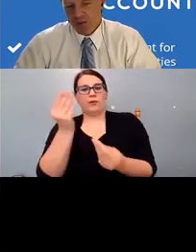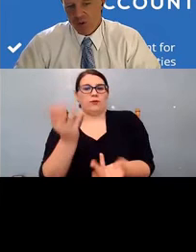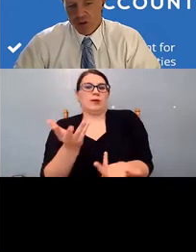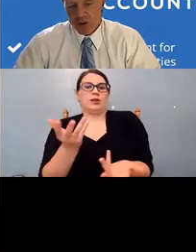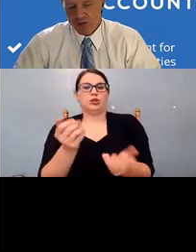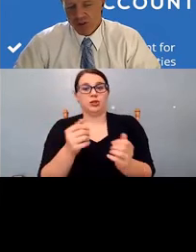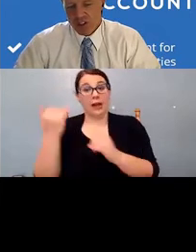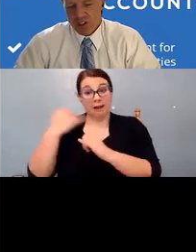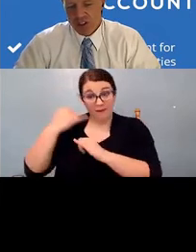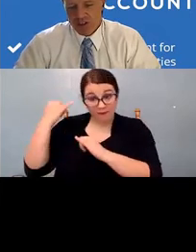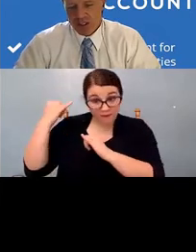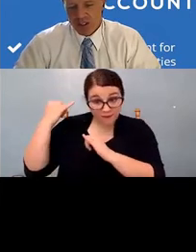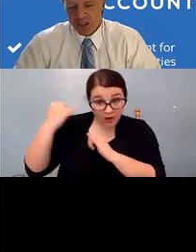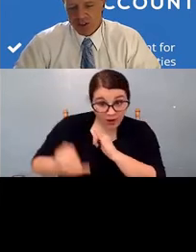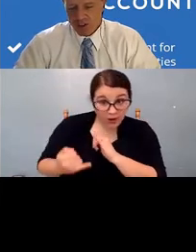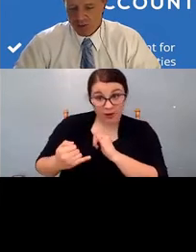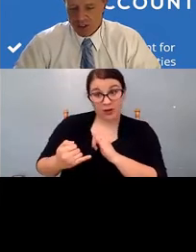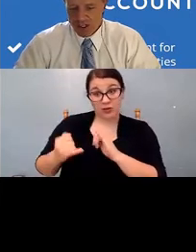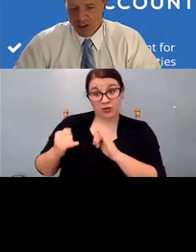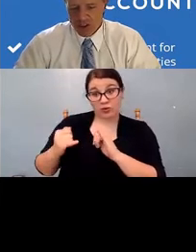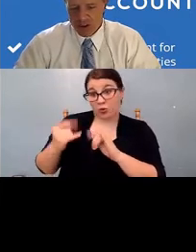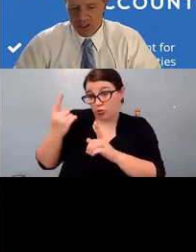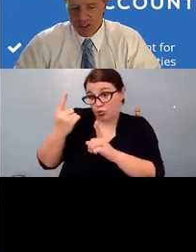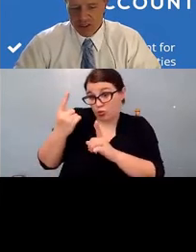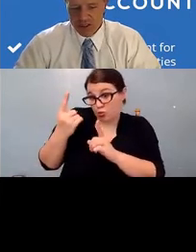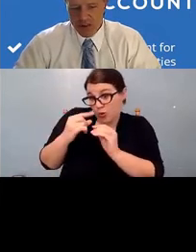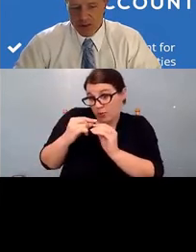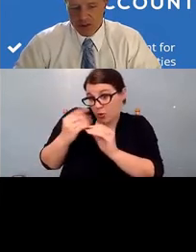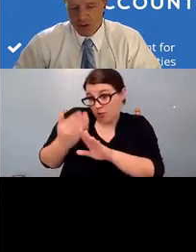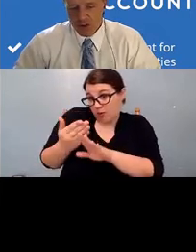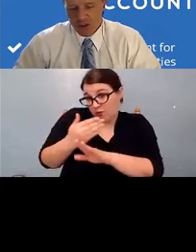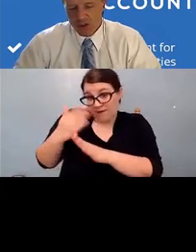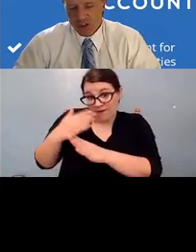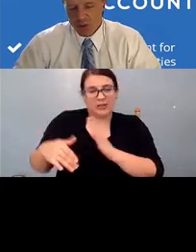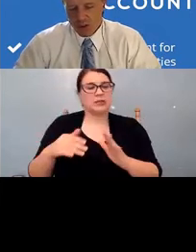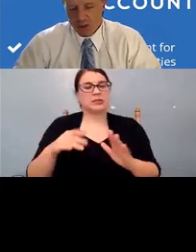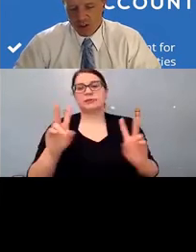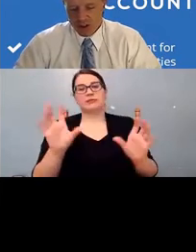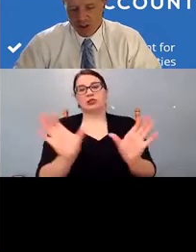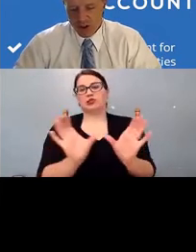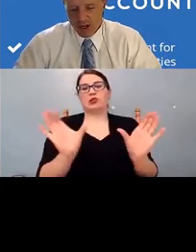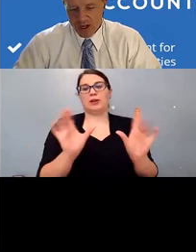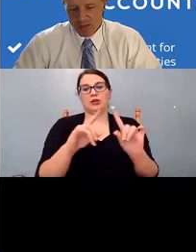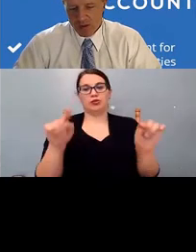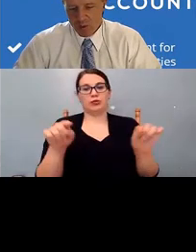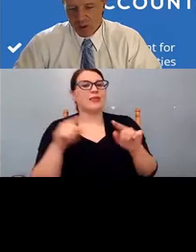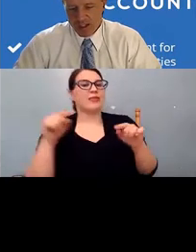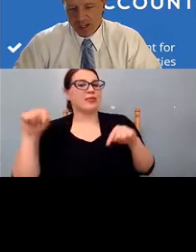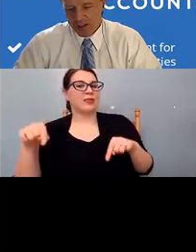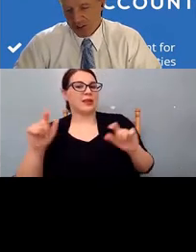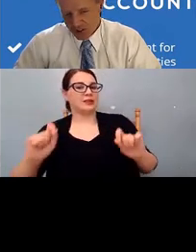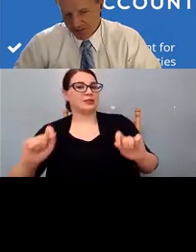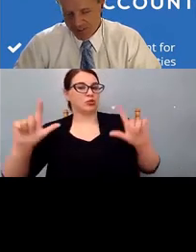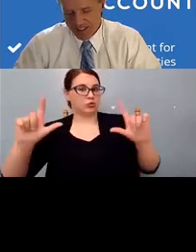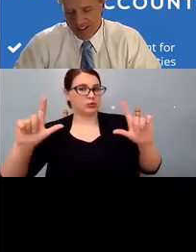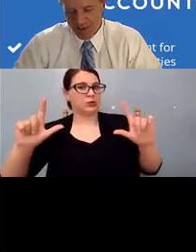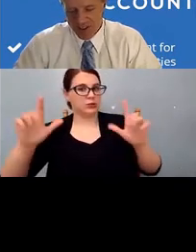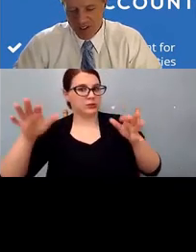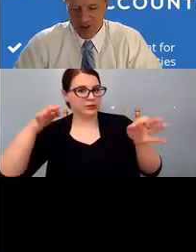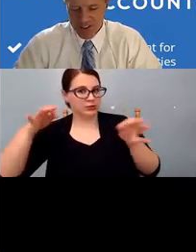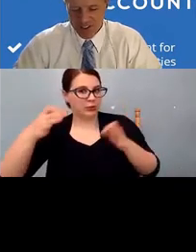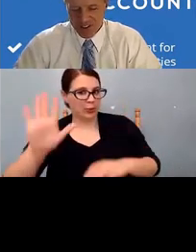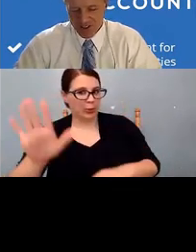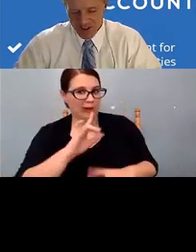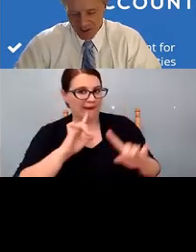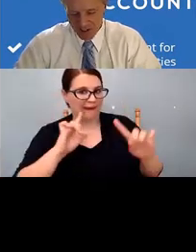screen before you're finished is a certification screen. So I'll use this one to describe one of the answers to one of